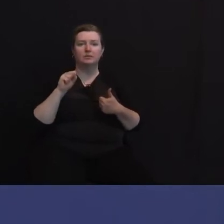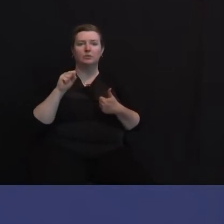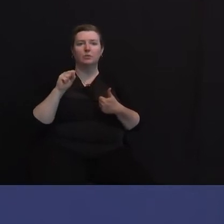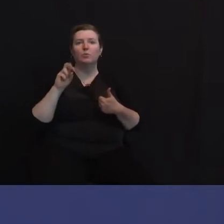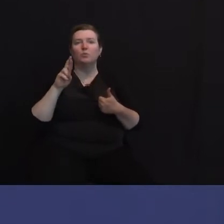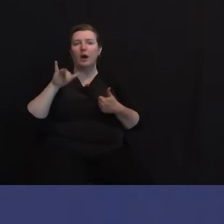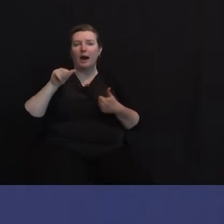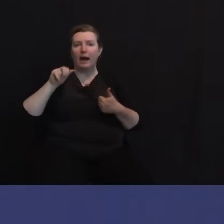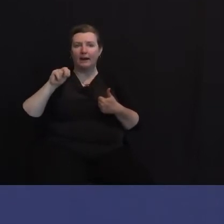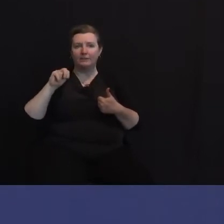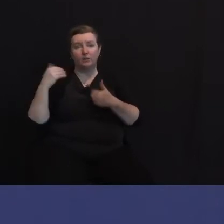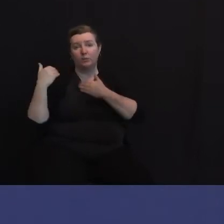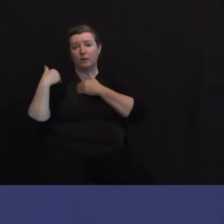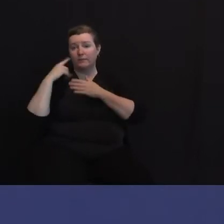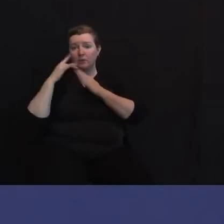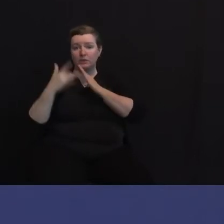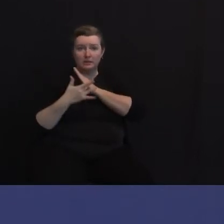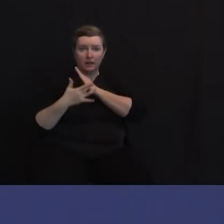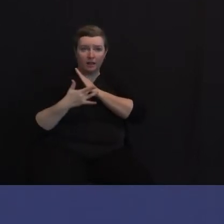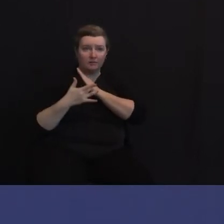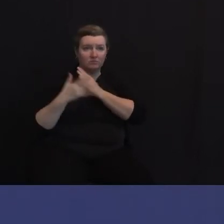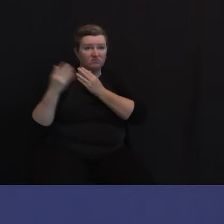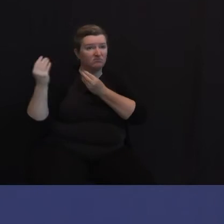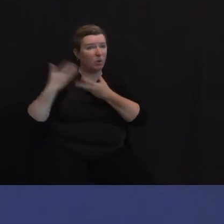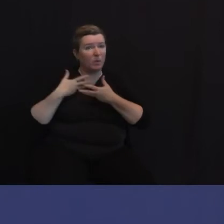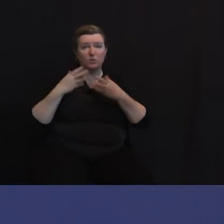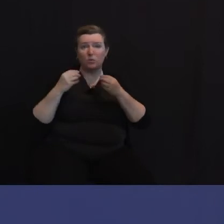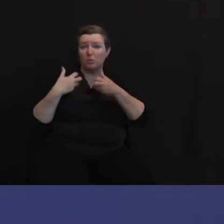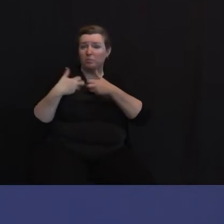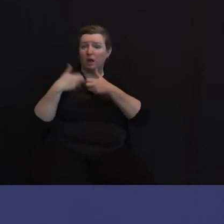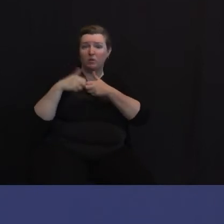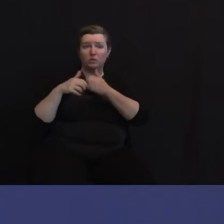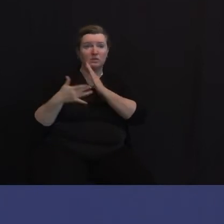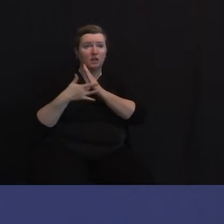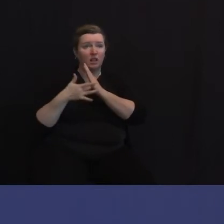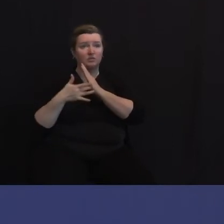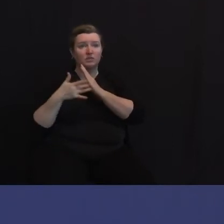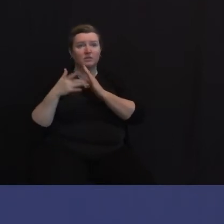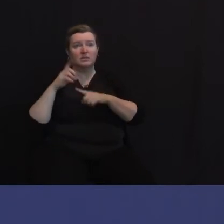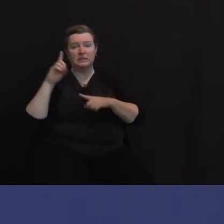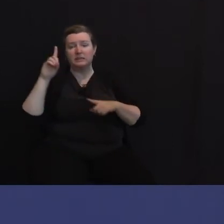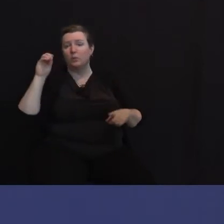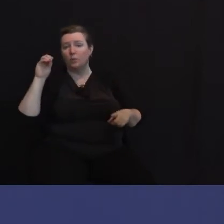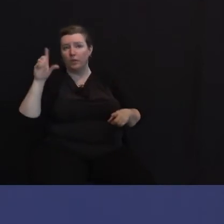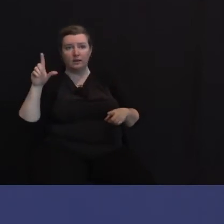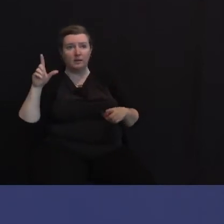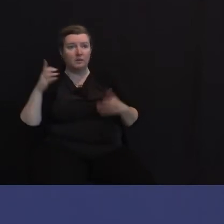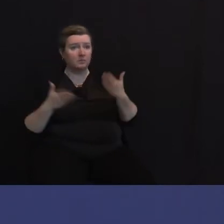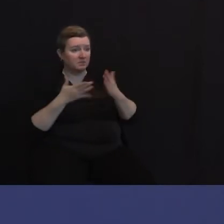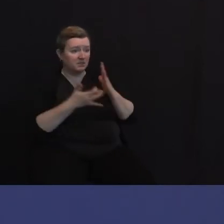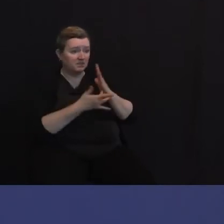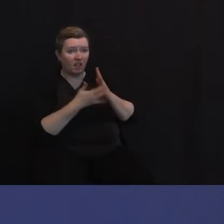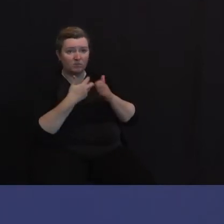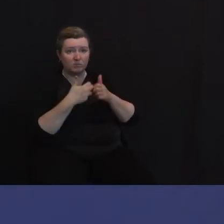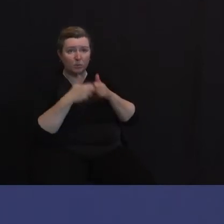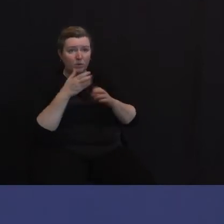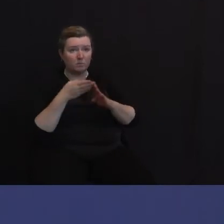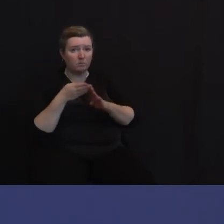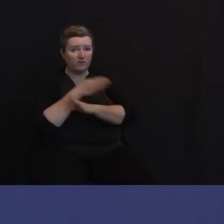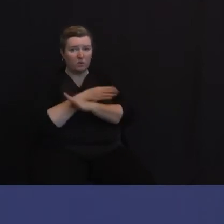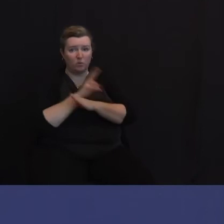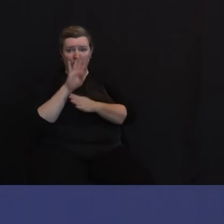no IT issues with labor in the past 24 hours. So if it predates 24 hours, then Dan, you can follow up on that if you